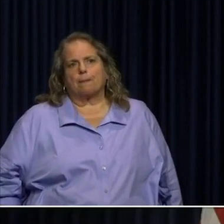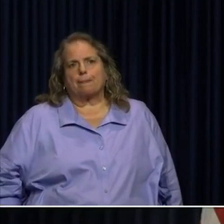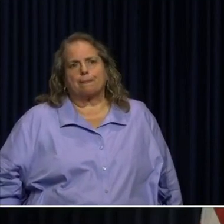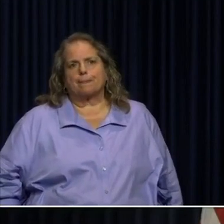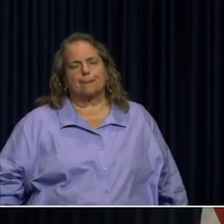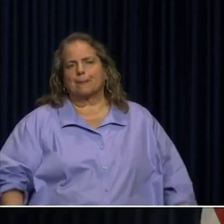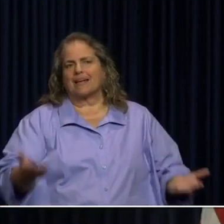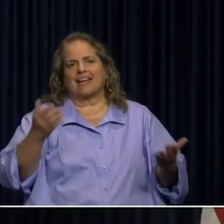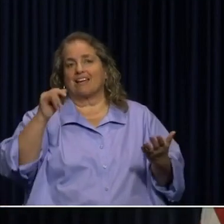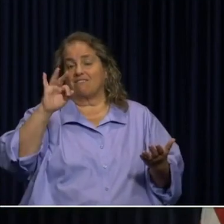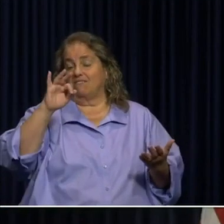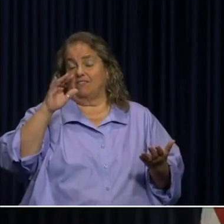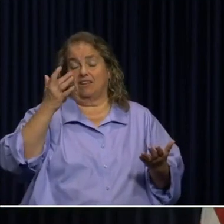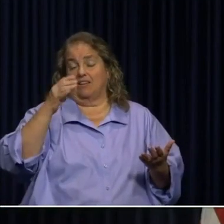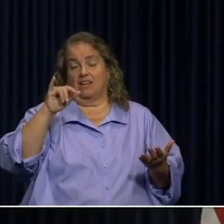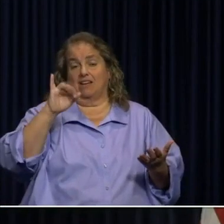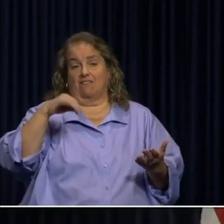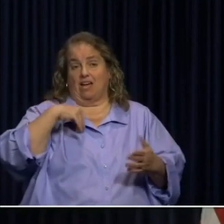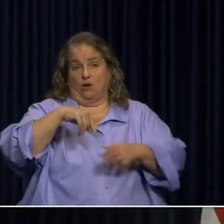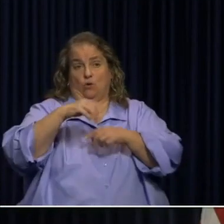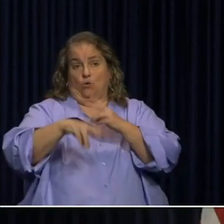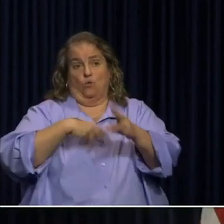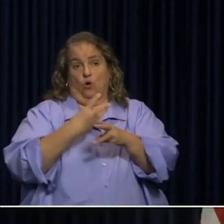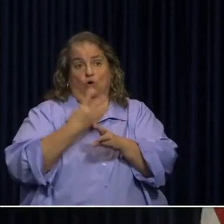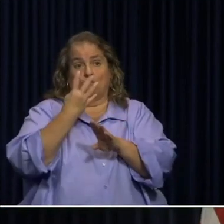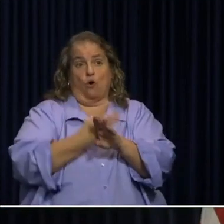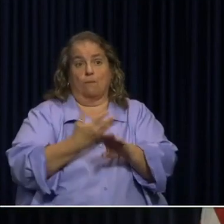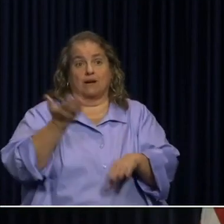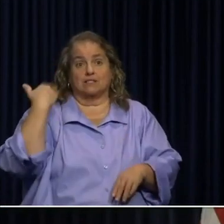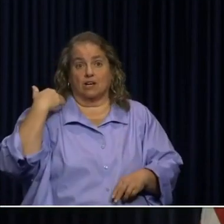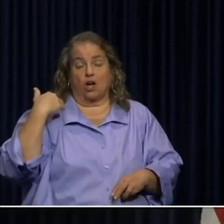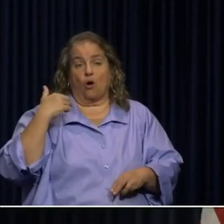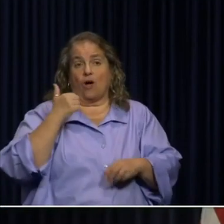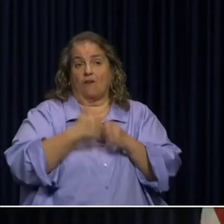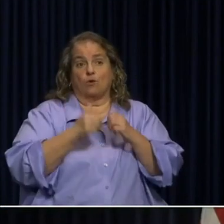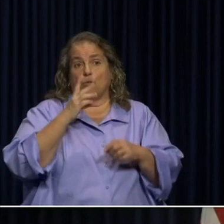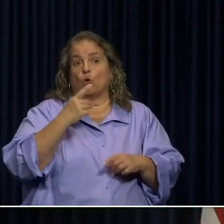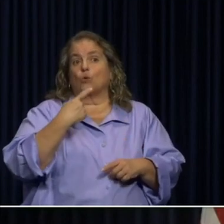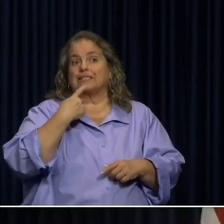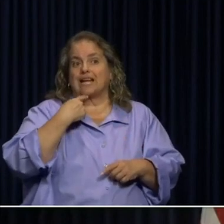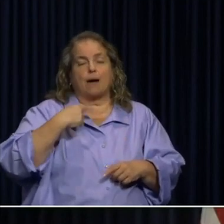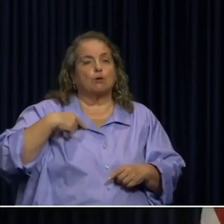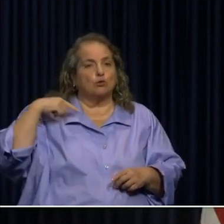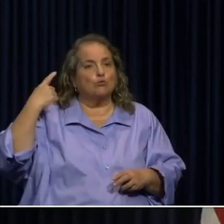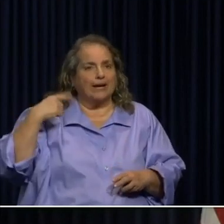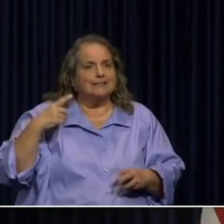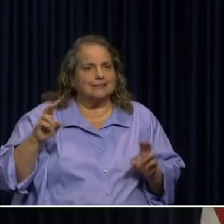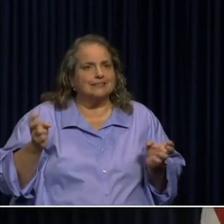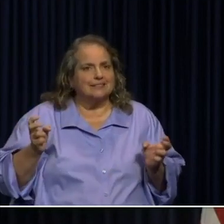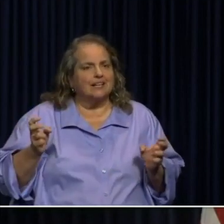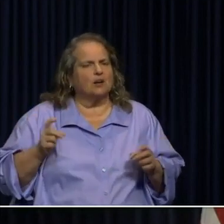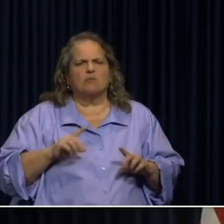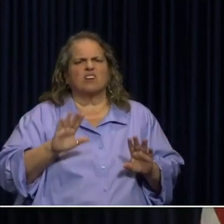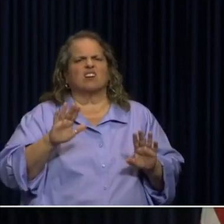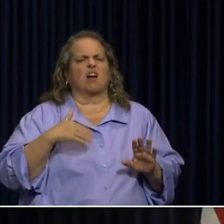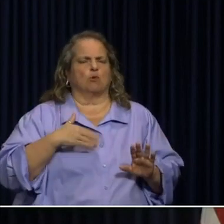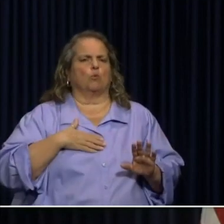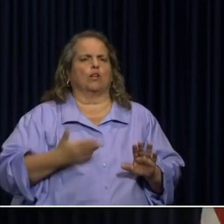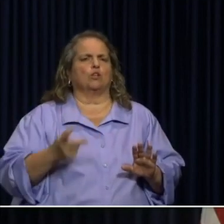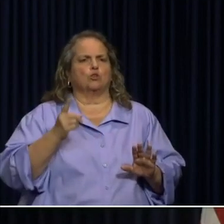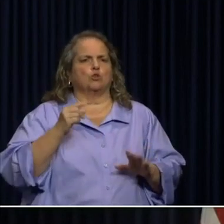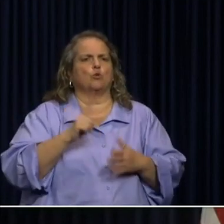if I was in a world 4 months ago, everybody would say that I'm crazy, but I'm just willing to do what it takes